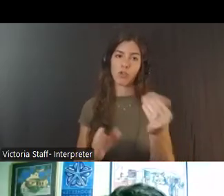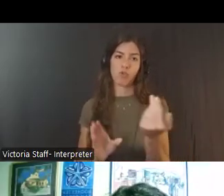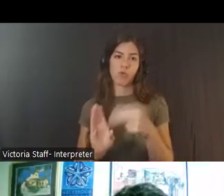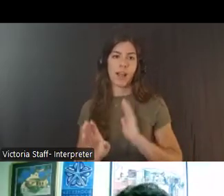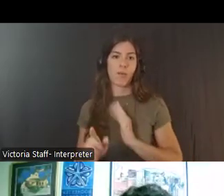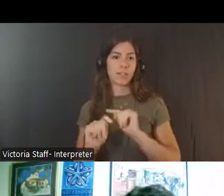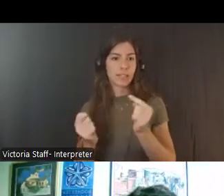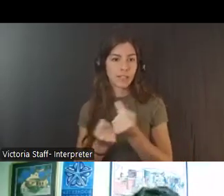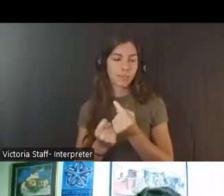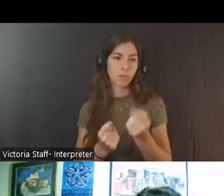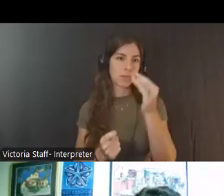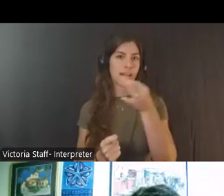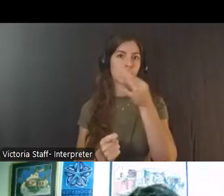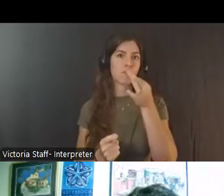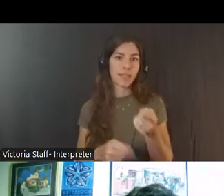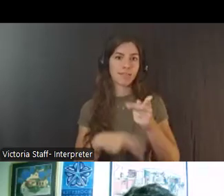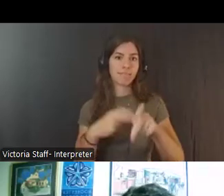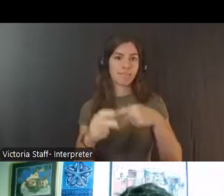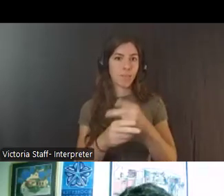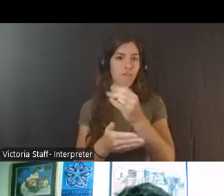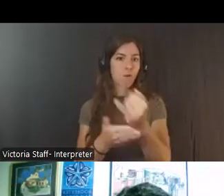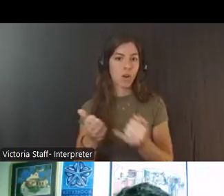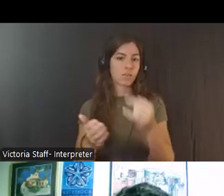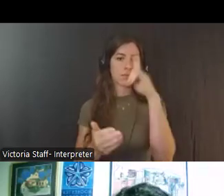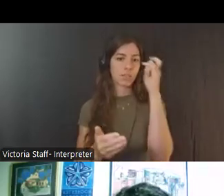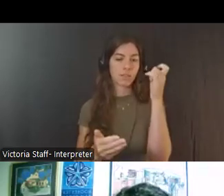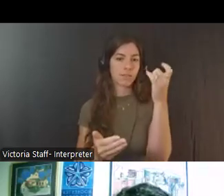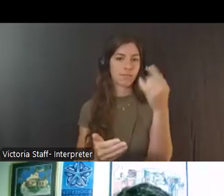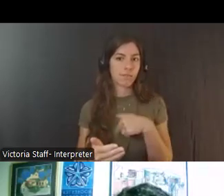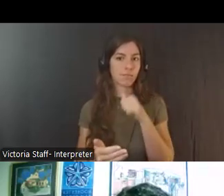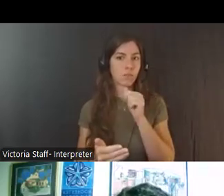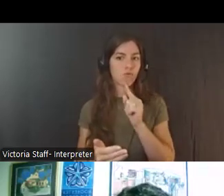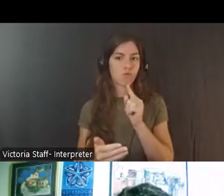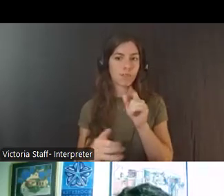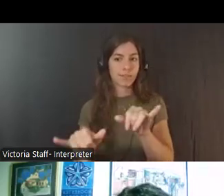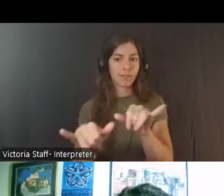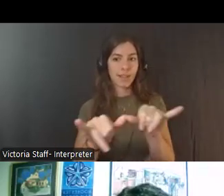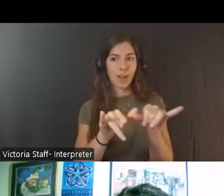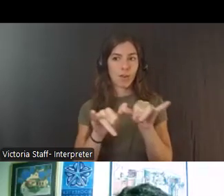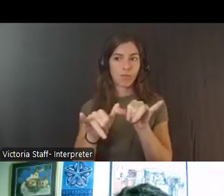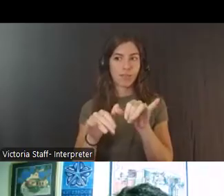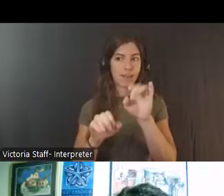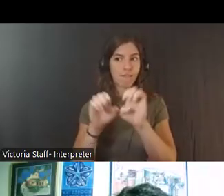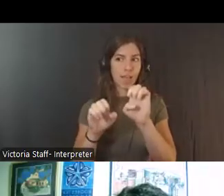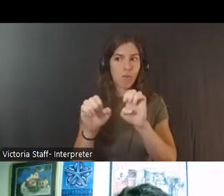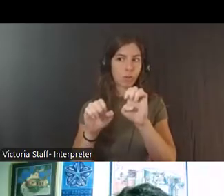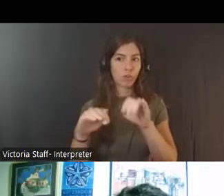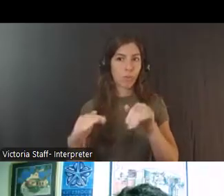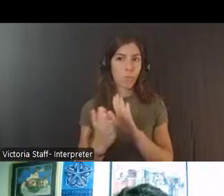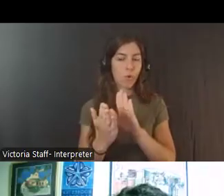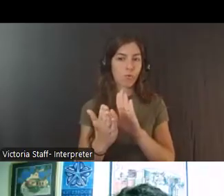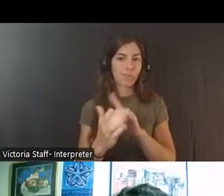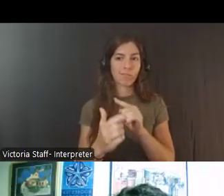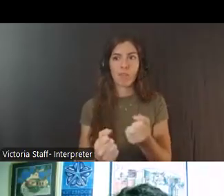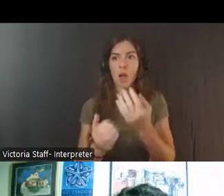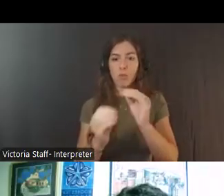we have any standard way of evaluating what art needs to be repaired, what the extent of the repair or